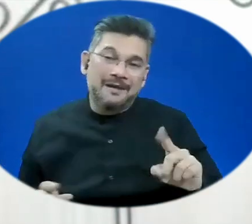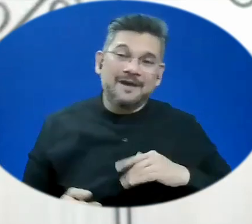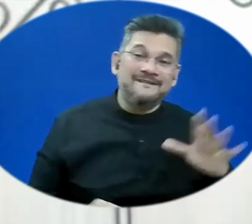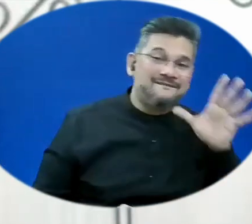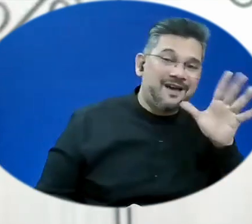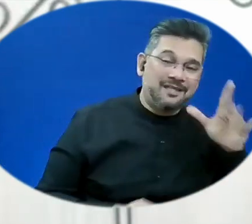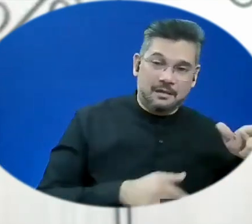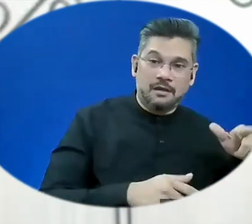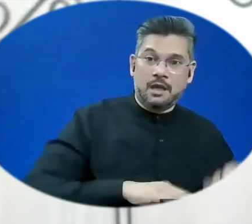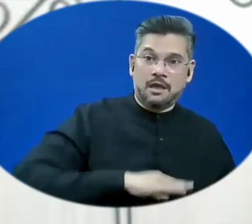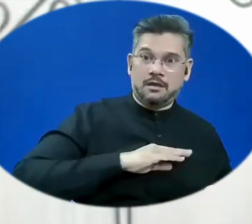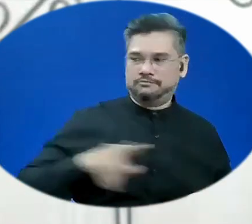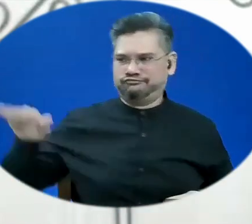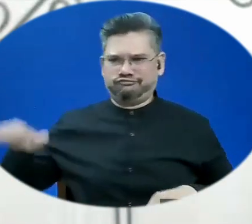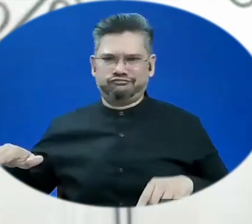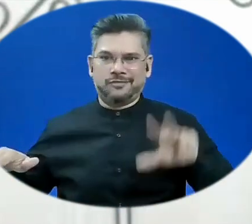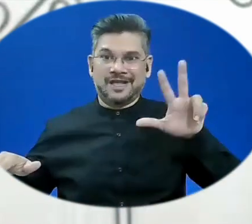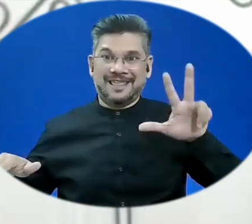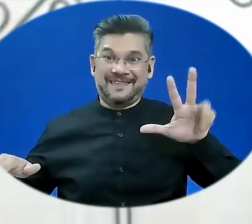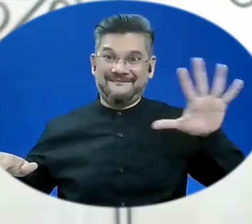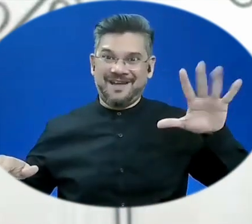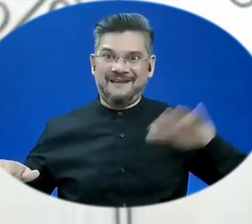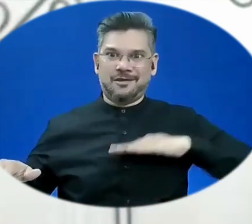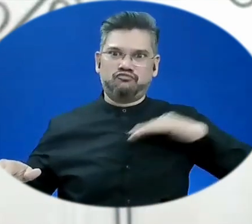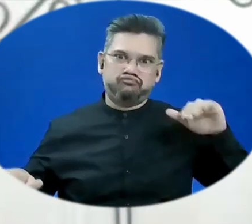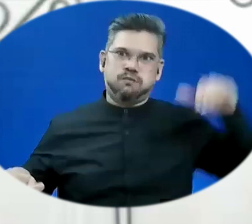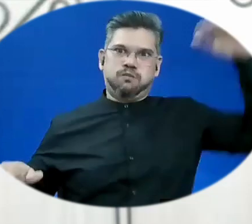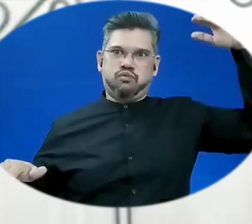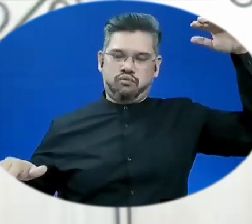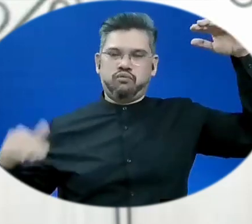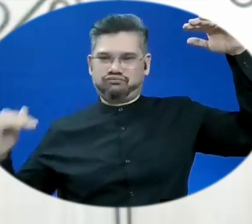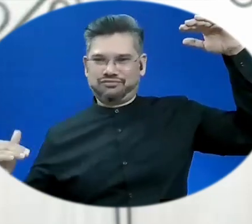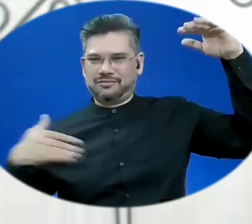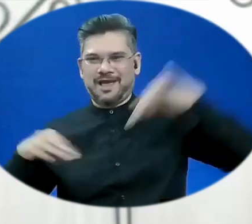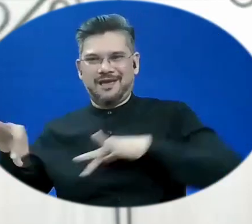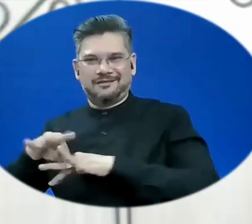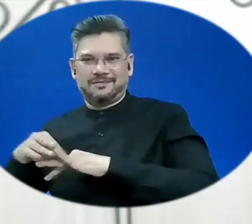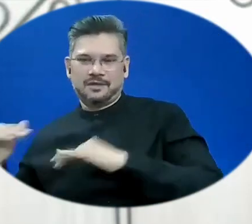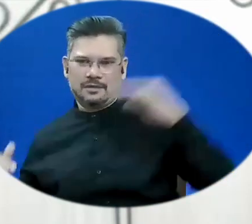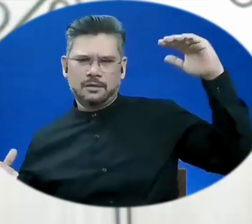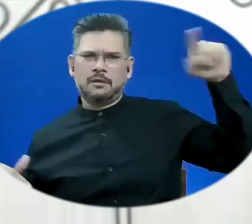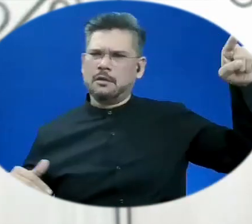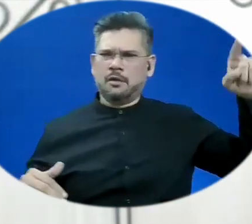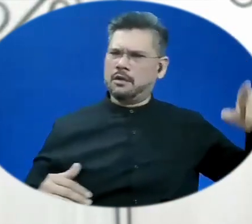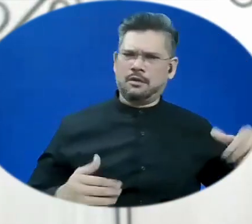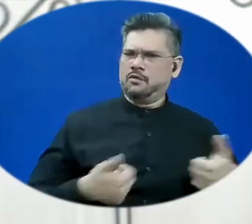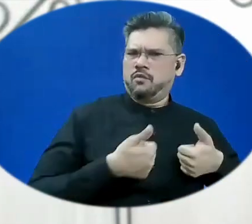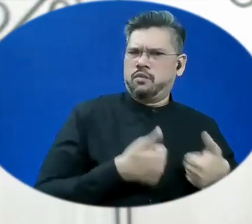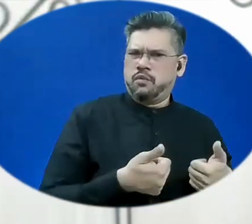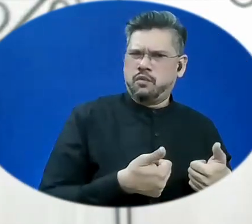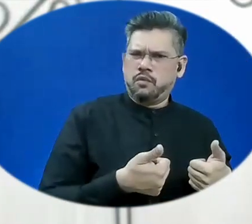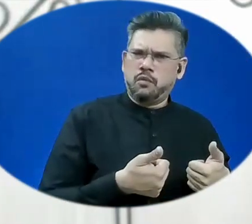husband, 35 years older than my husband, and he was well mentally right until the very last